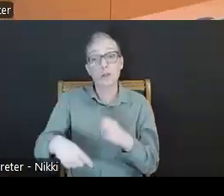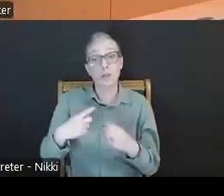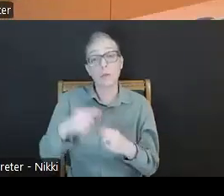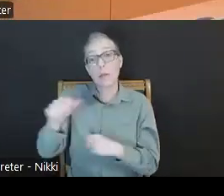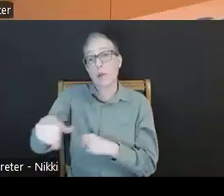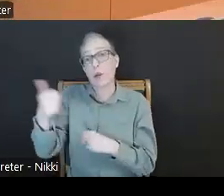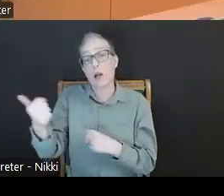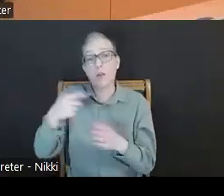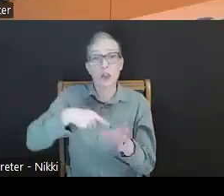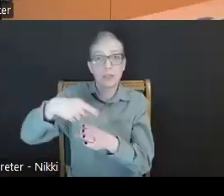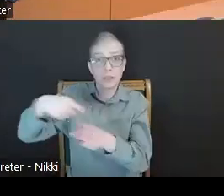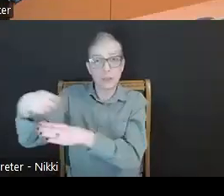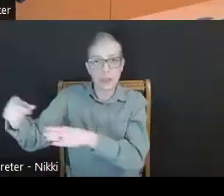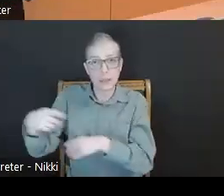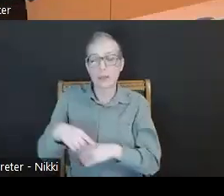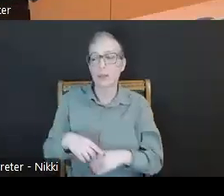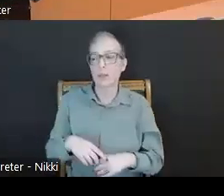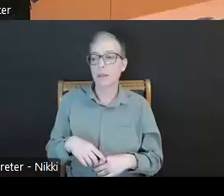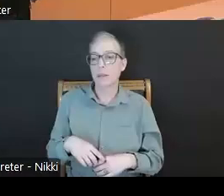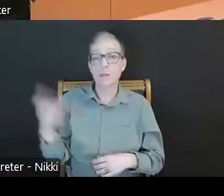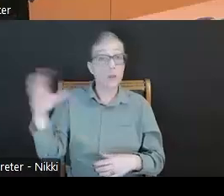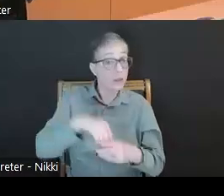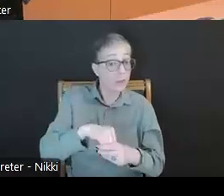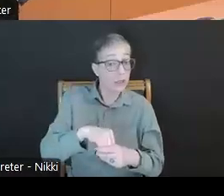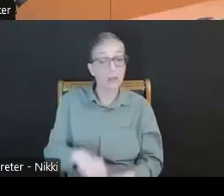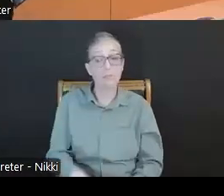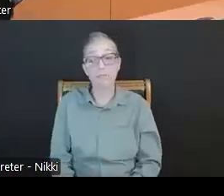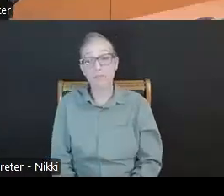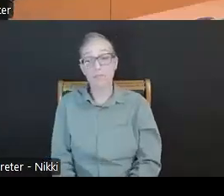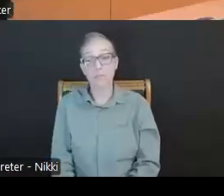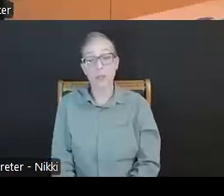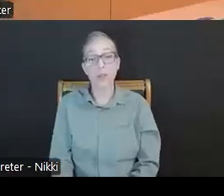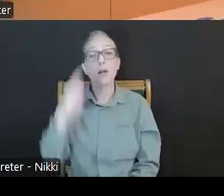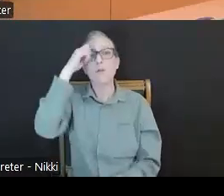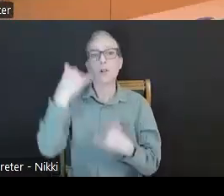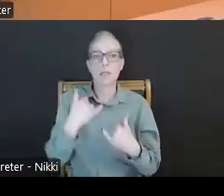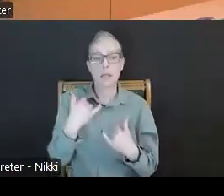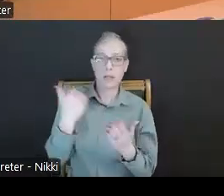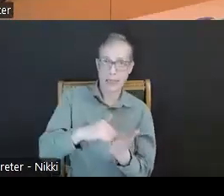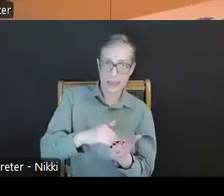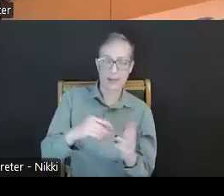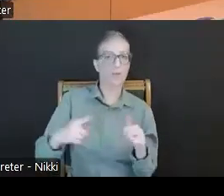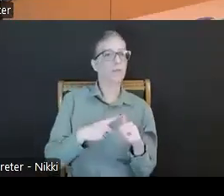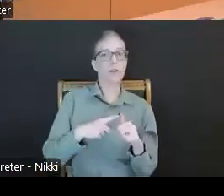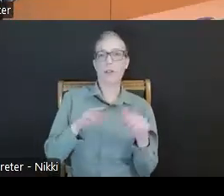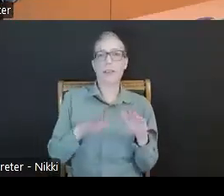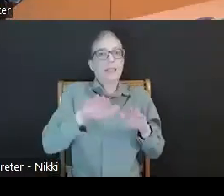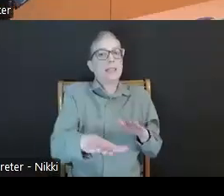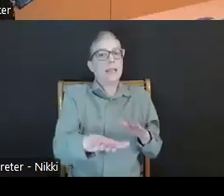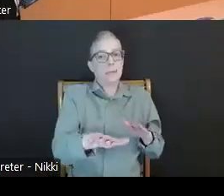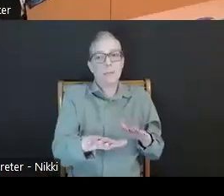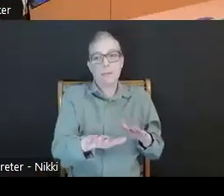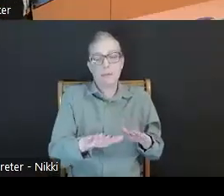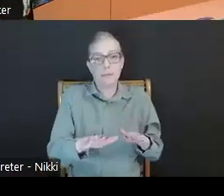disciplines participating. I think for right now, this is again the first step, and we've really limited to